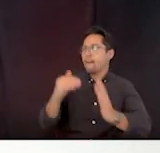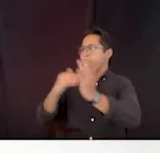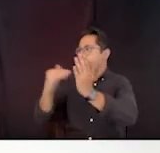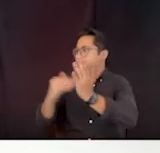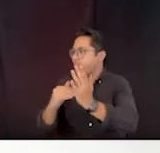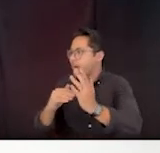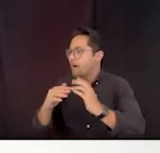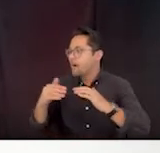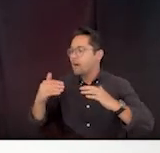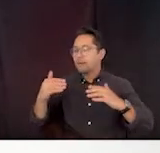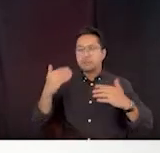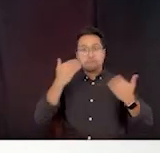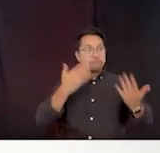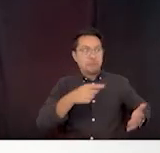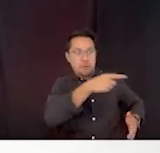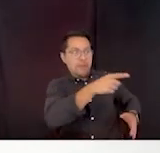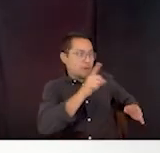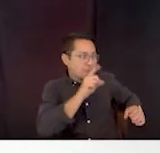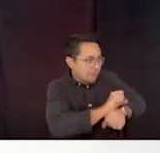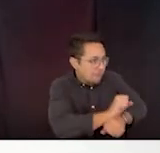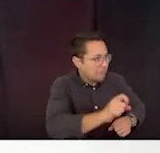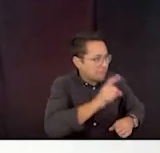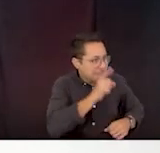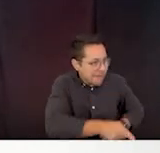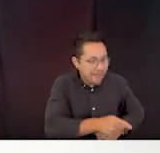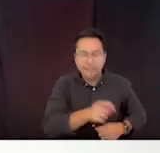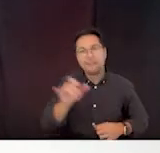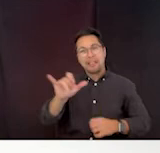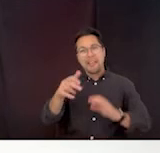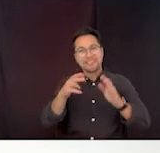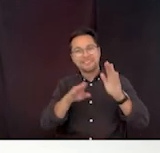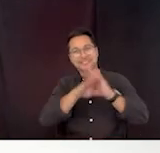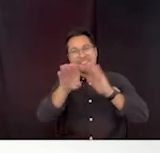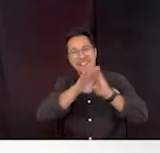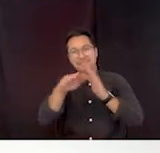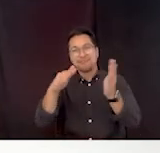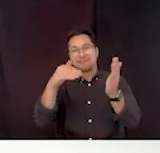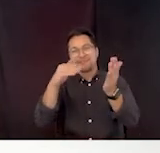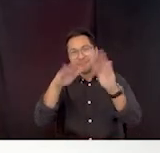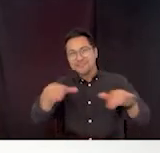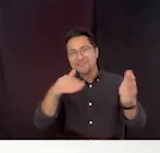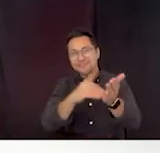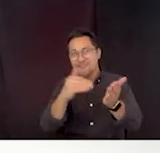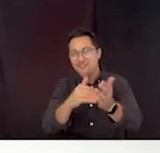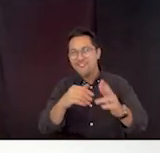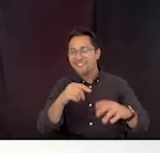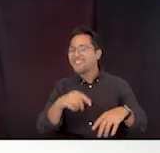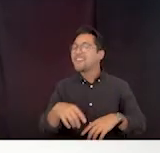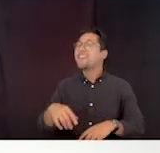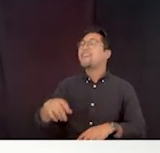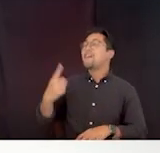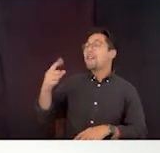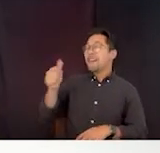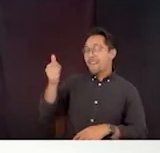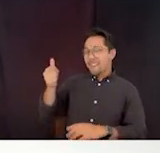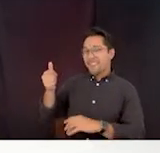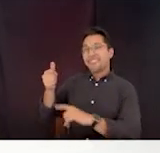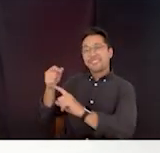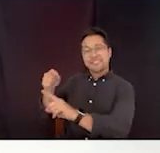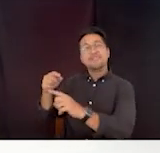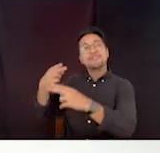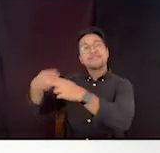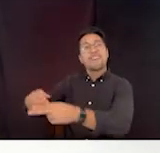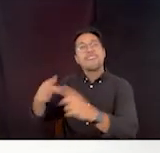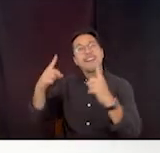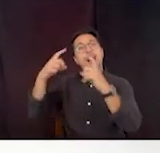existed, or that was even a profession a lot of times, like a developmental pediatrician. The other kind of pediatrician that we run into quite a lot is called a complex